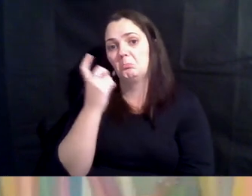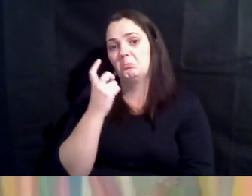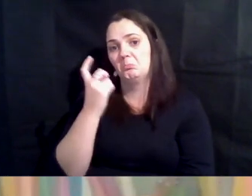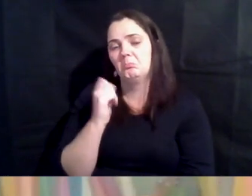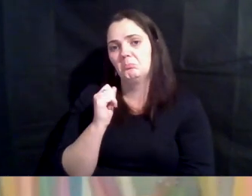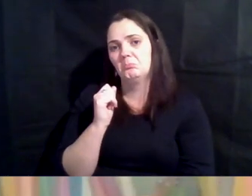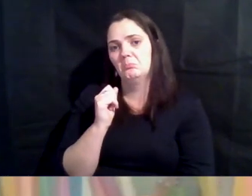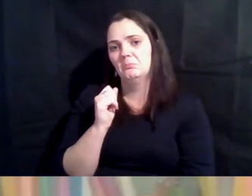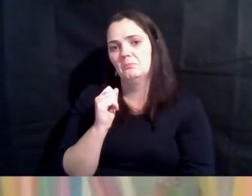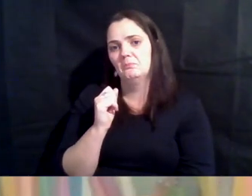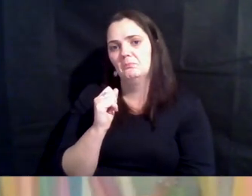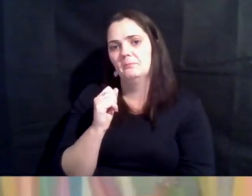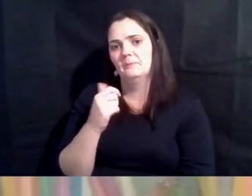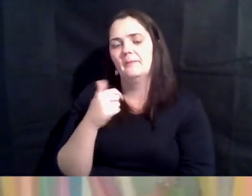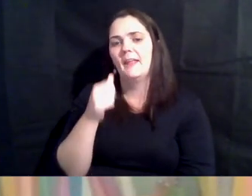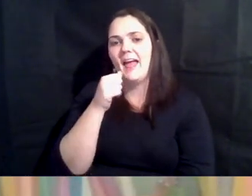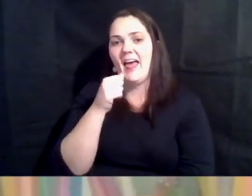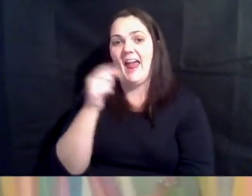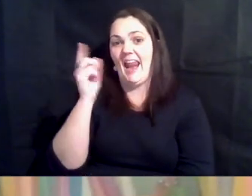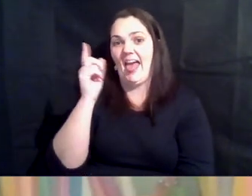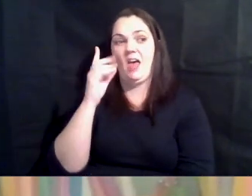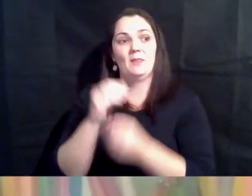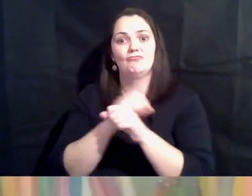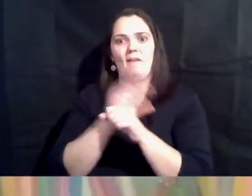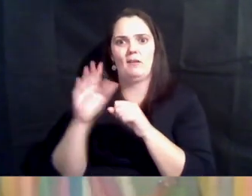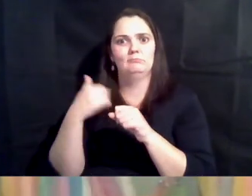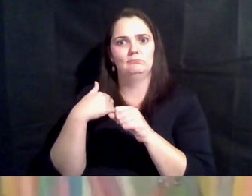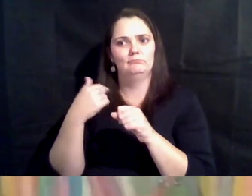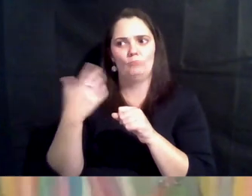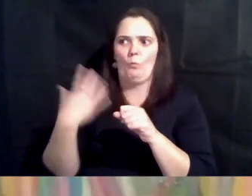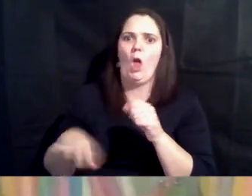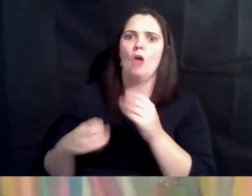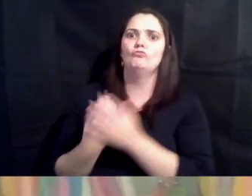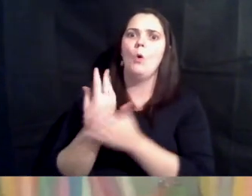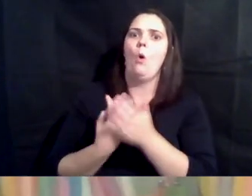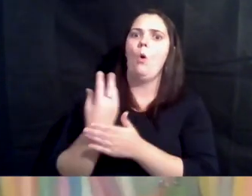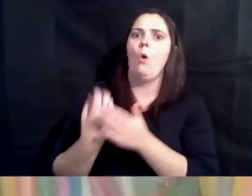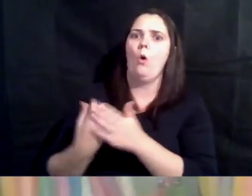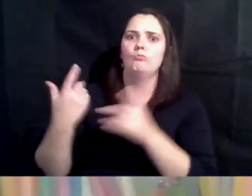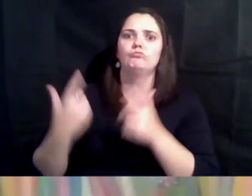days. I've never wanted to start a veggie patch more. Okay, I've cut out a cute little green friend here.